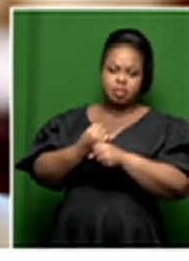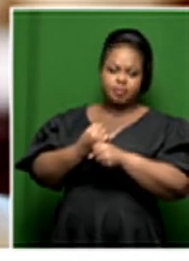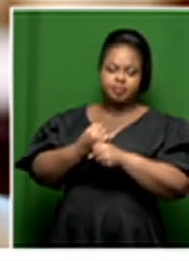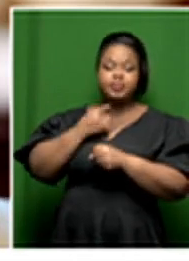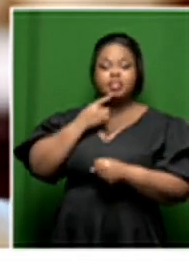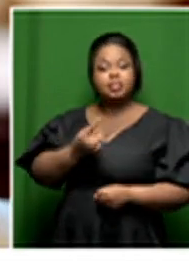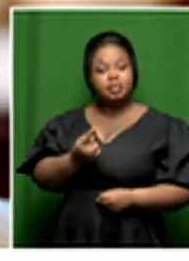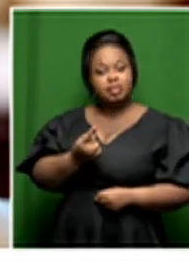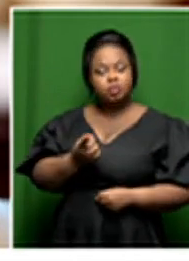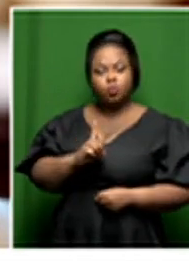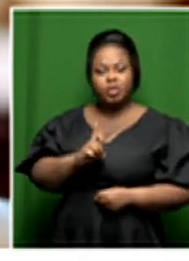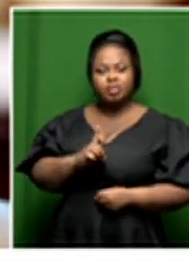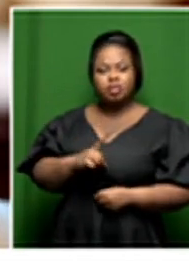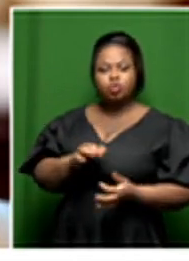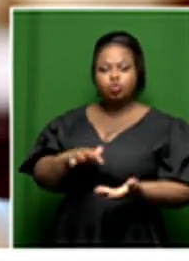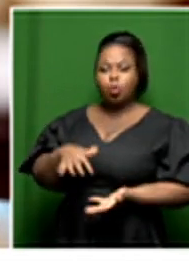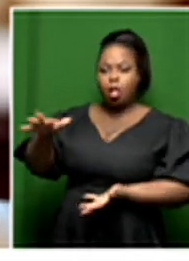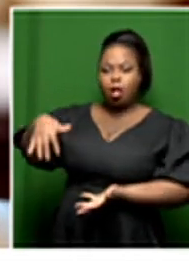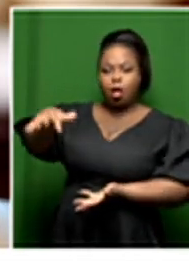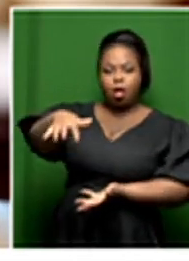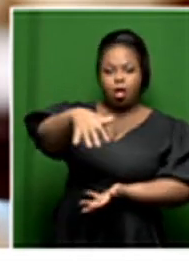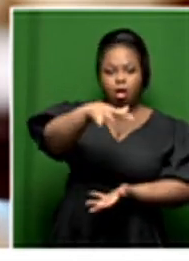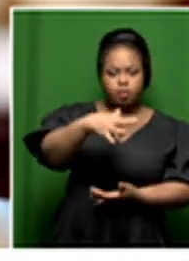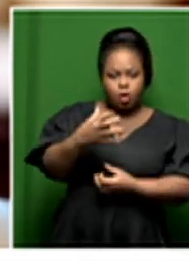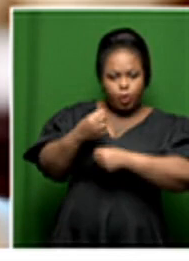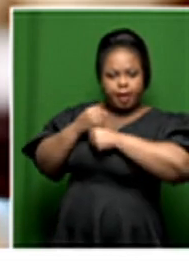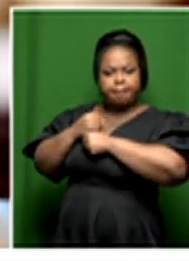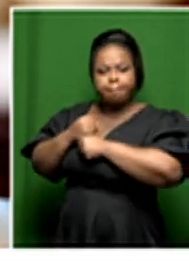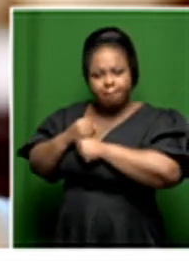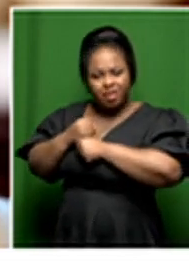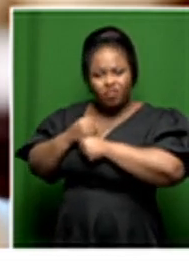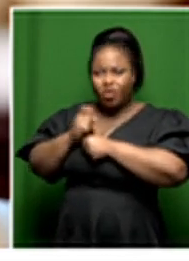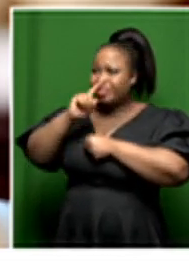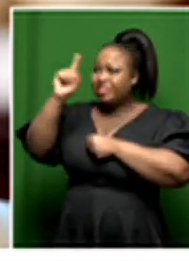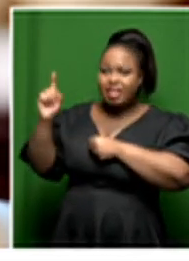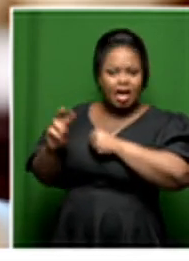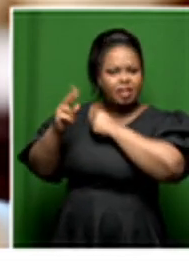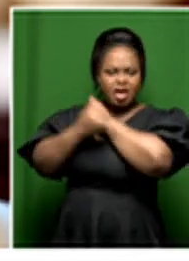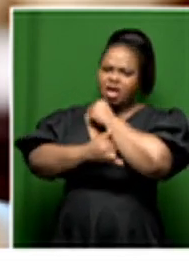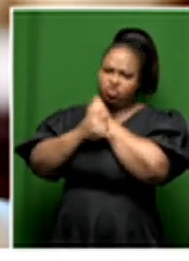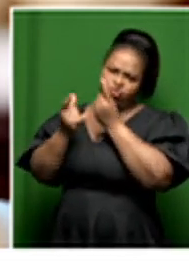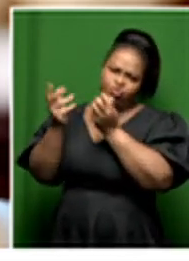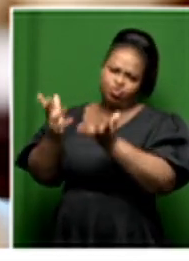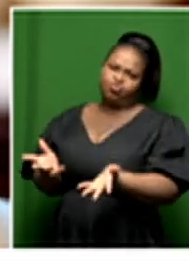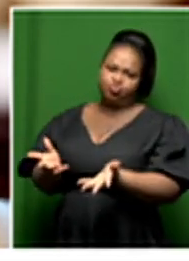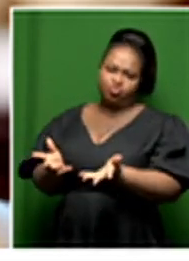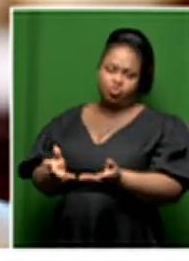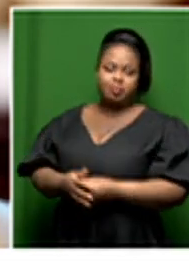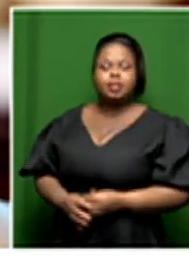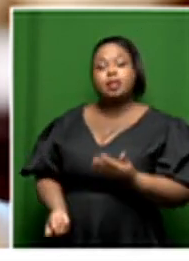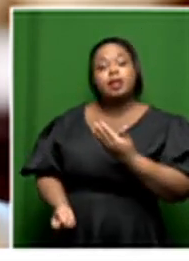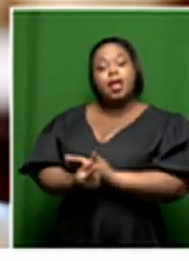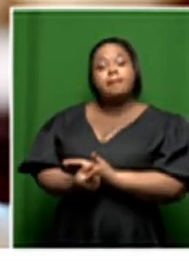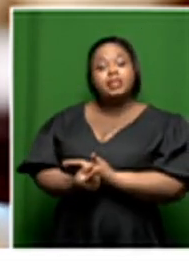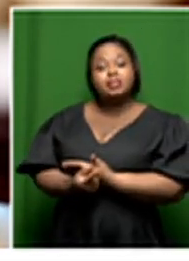the phenomenon of stockpiling and of hoarding of vaccines by developed countries. And that happens at